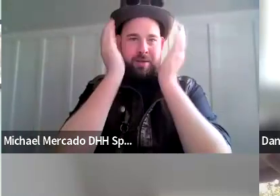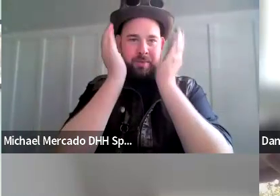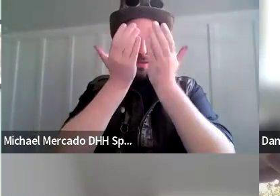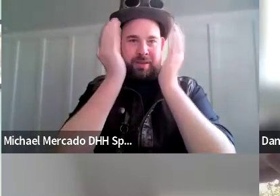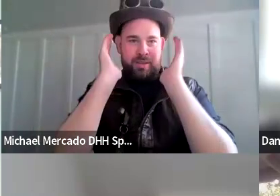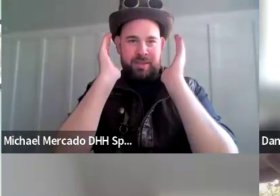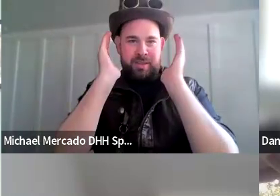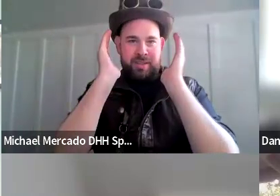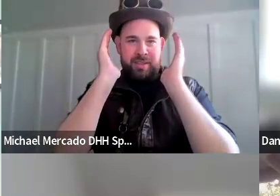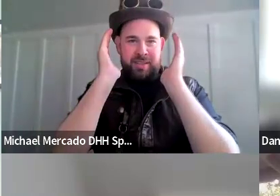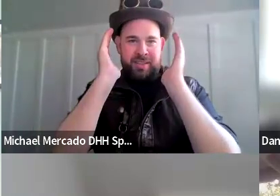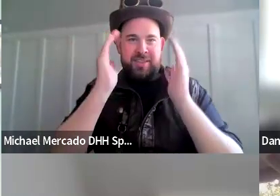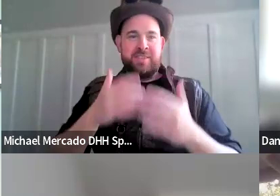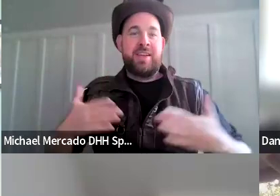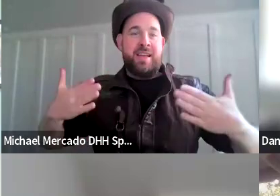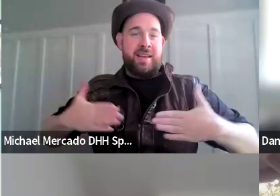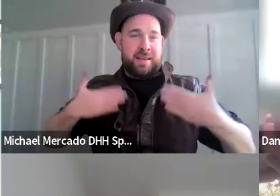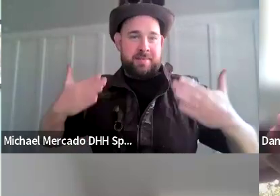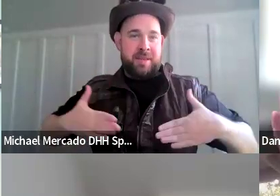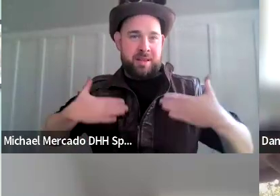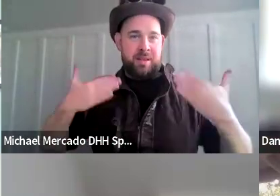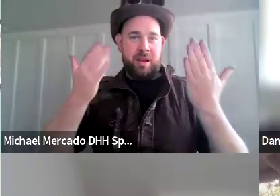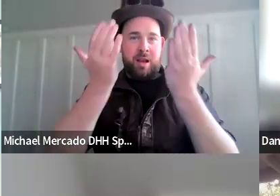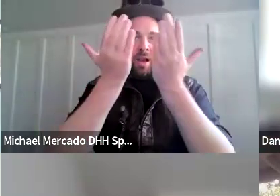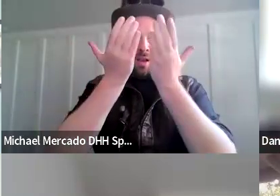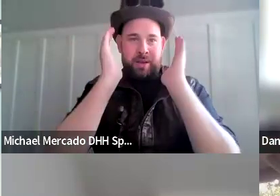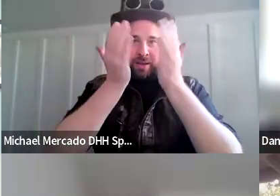So we'll review those. So we have Happy Halloween.